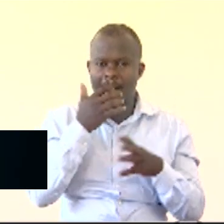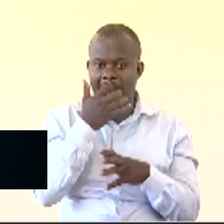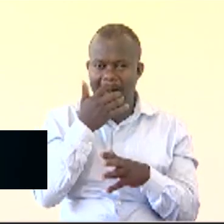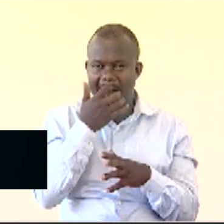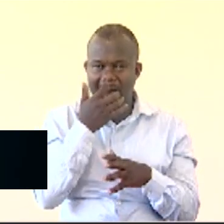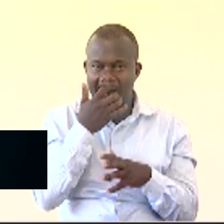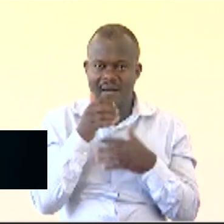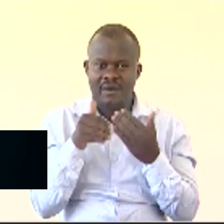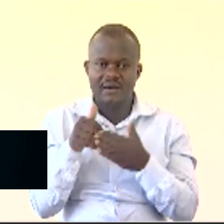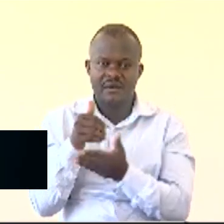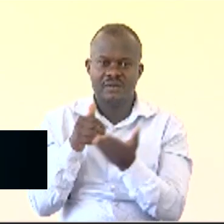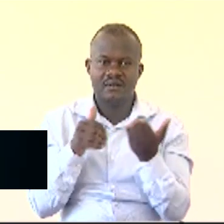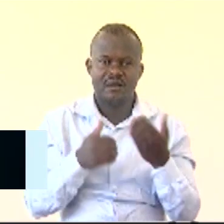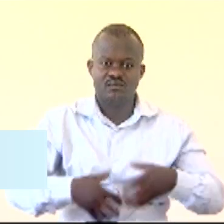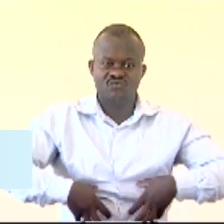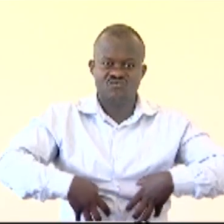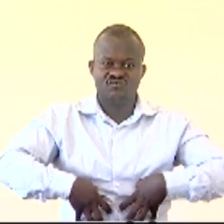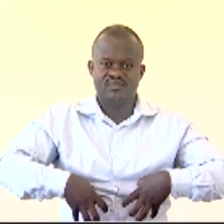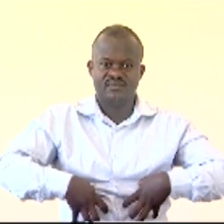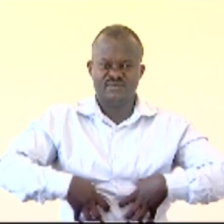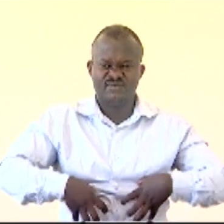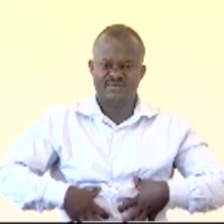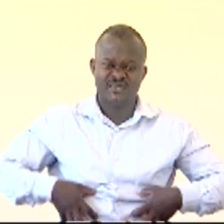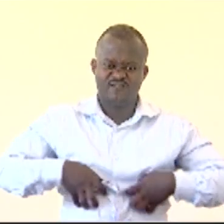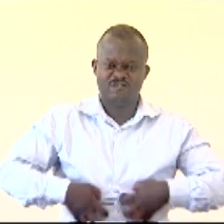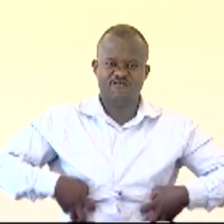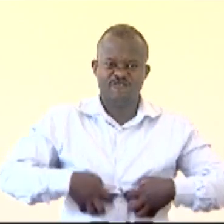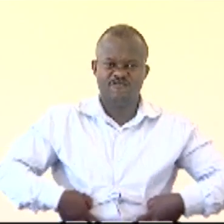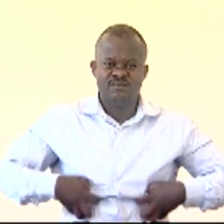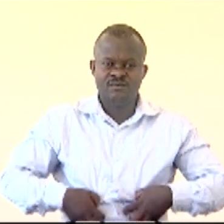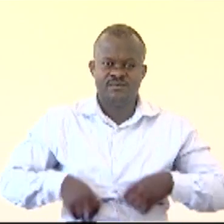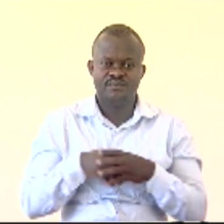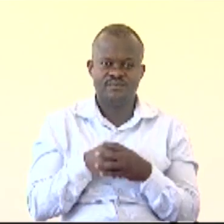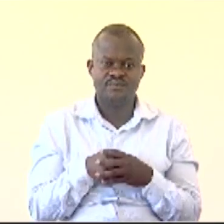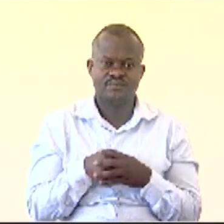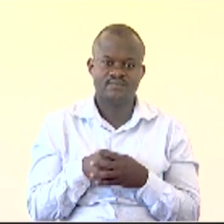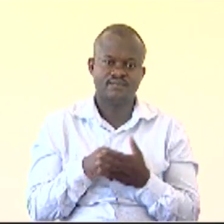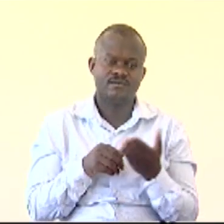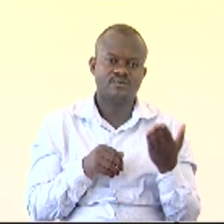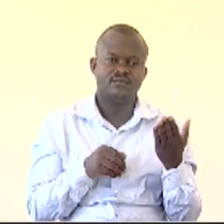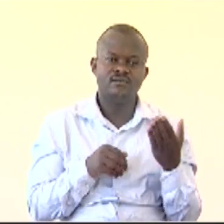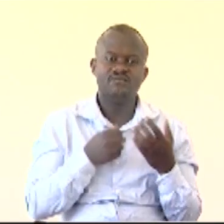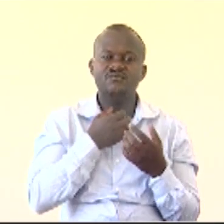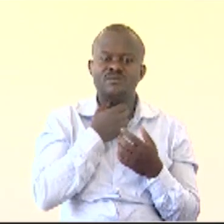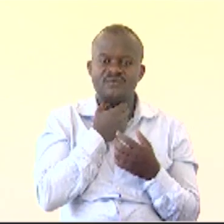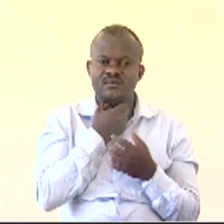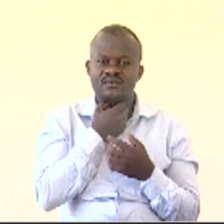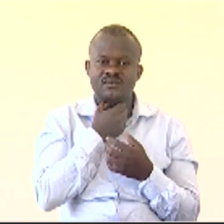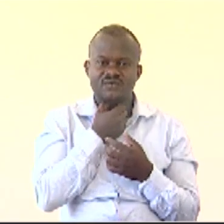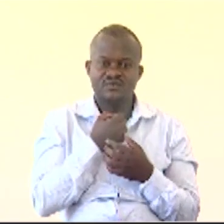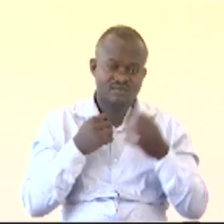may cause abdominal discomfort, dry cough in the early stage of